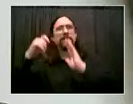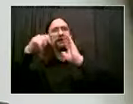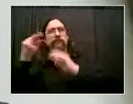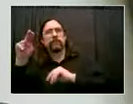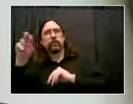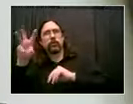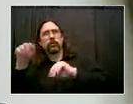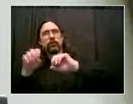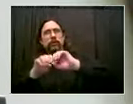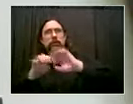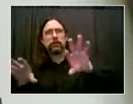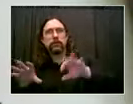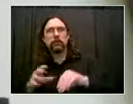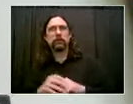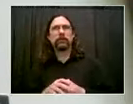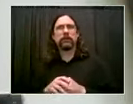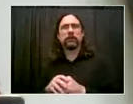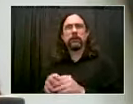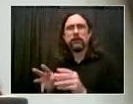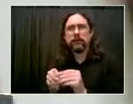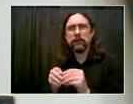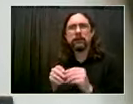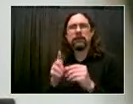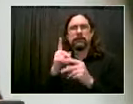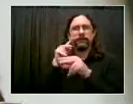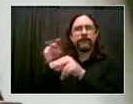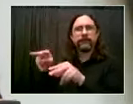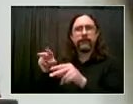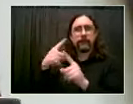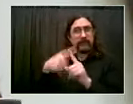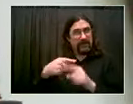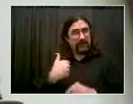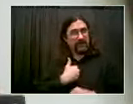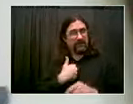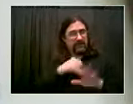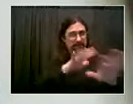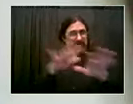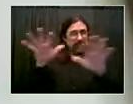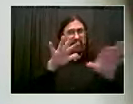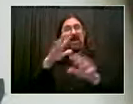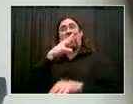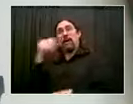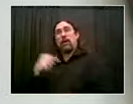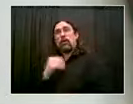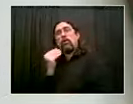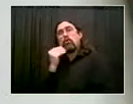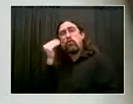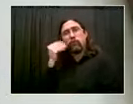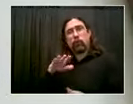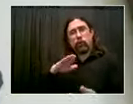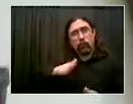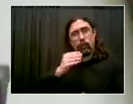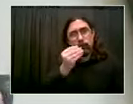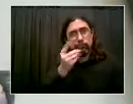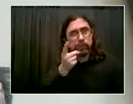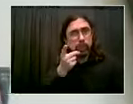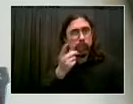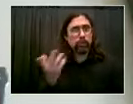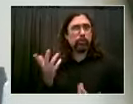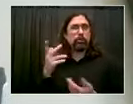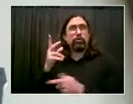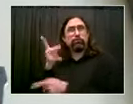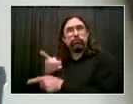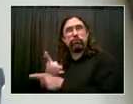my son and I have had to get during this time because of a fear that one of us might have it or one of these things. It's been very